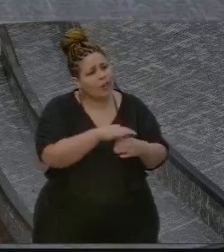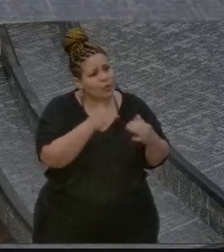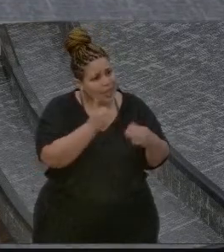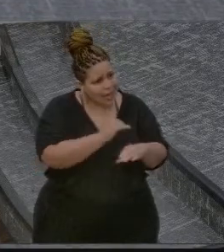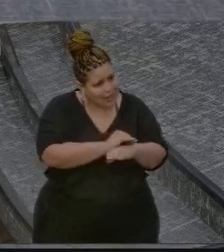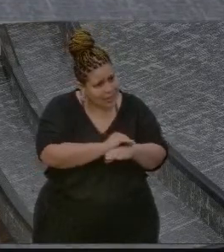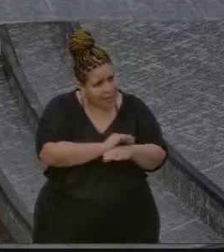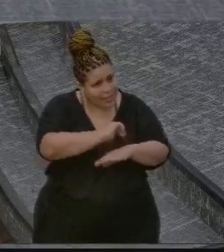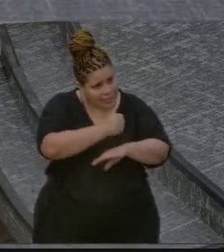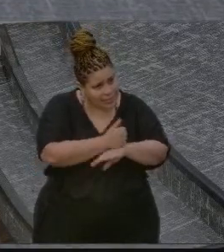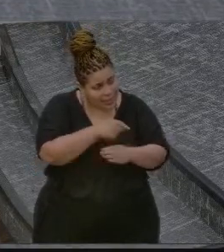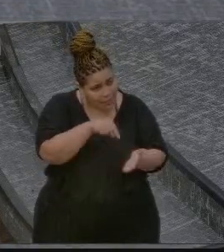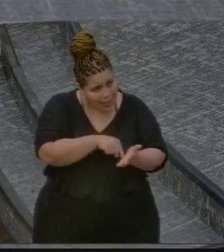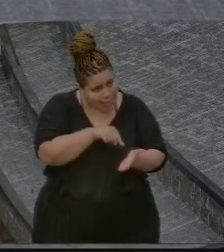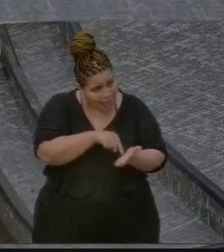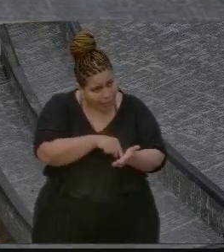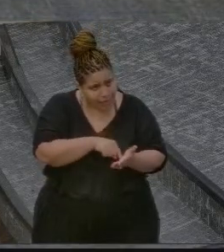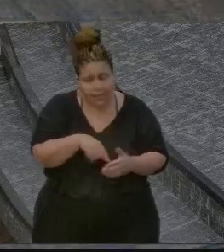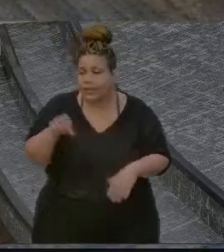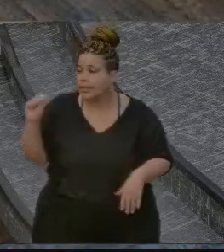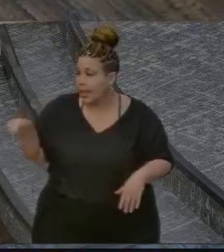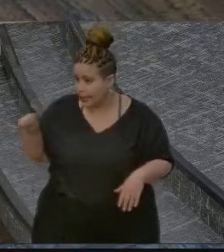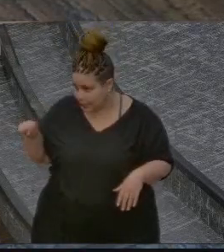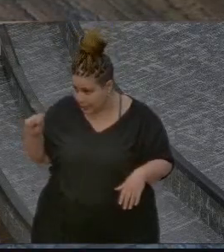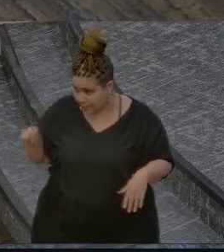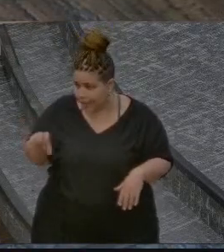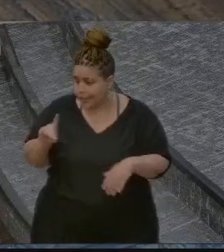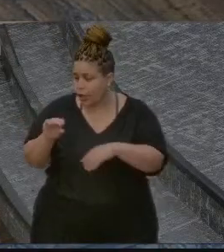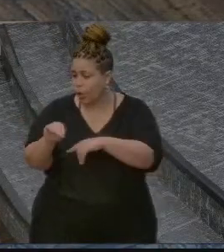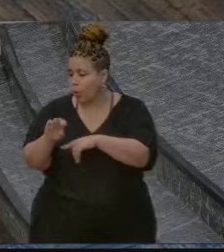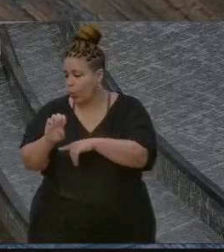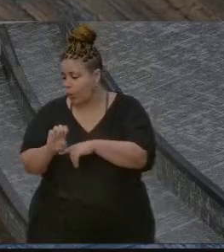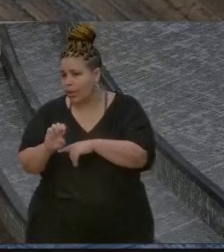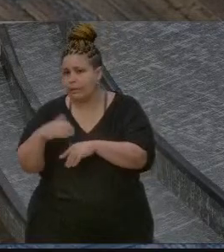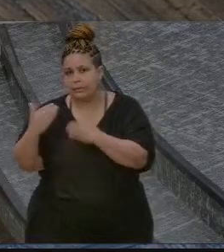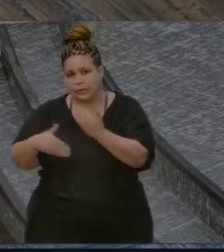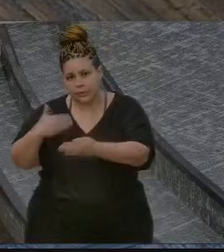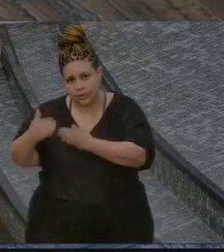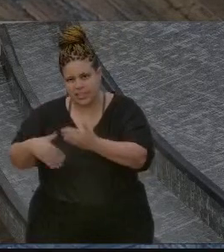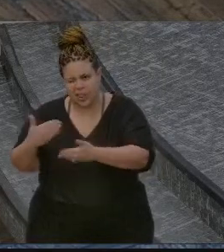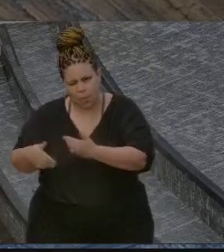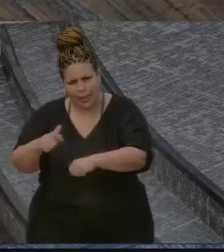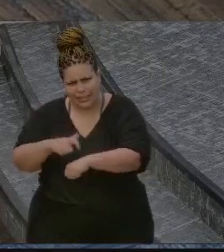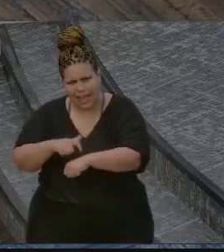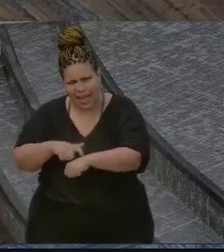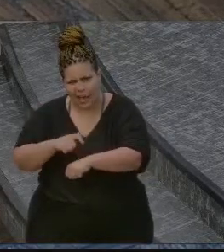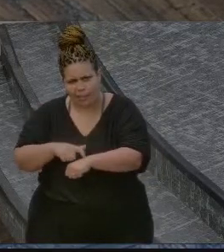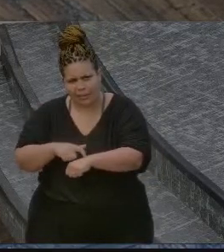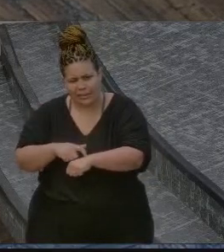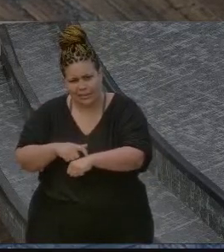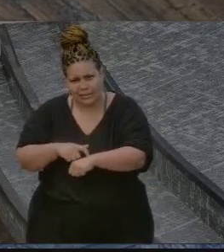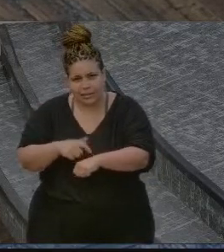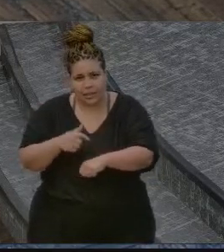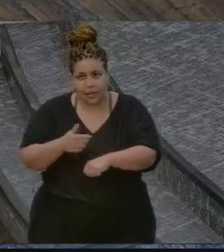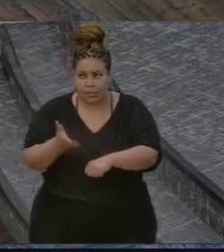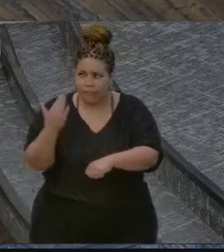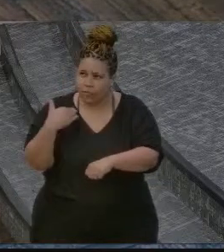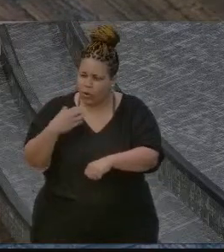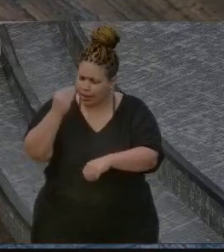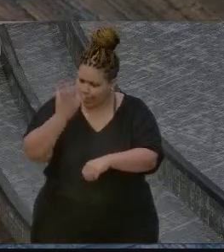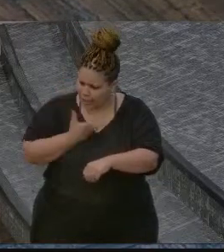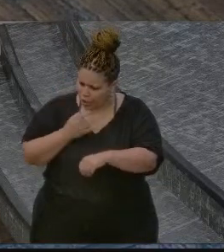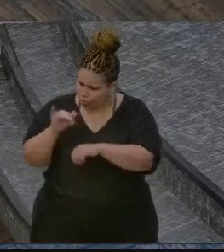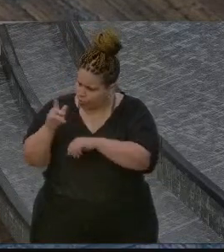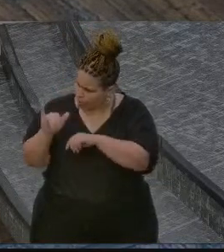deadline? Yes, yes. I have to, I mean, DOE takes a little bit of time. I was notified July 1st. We didn't have a board meeting